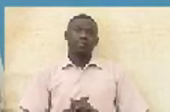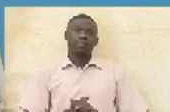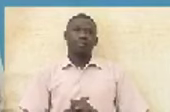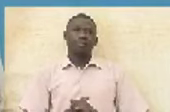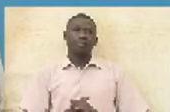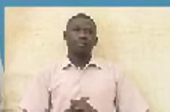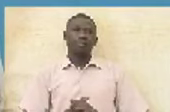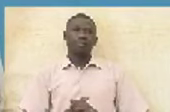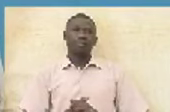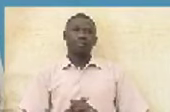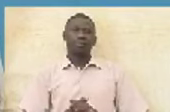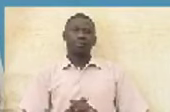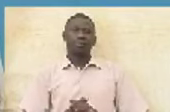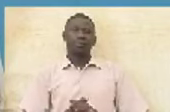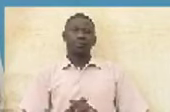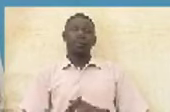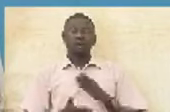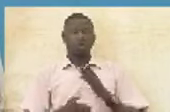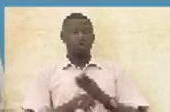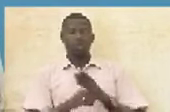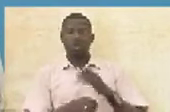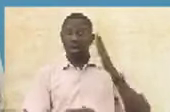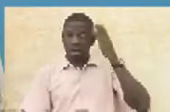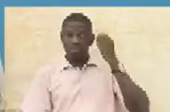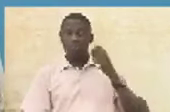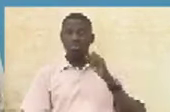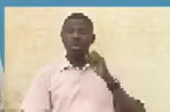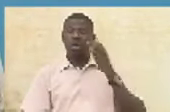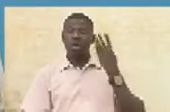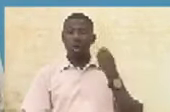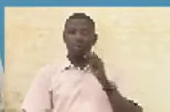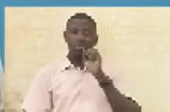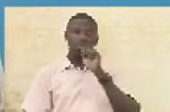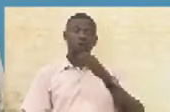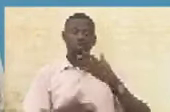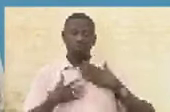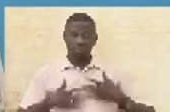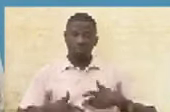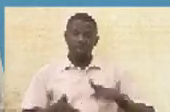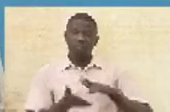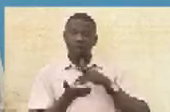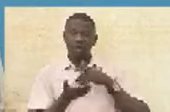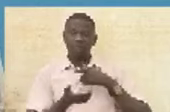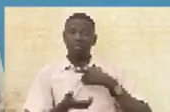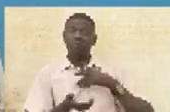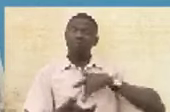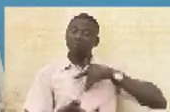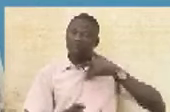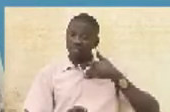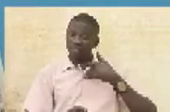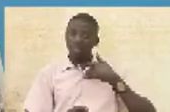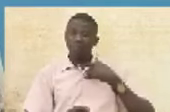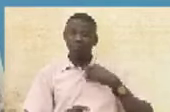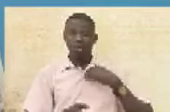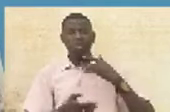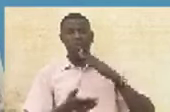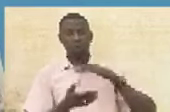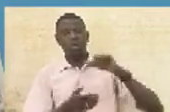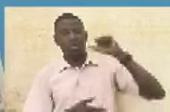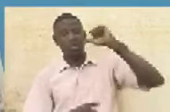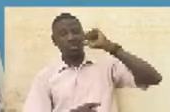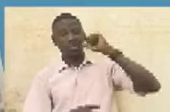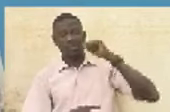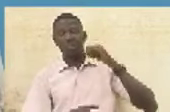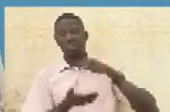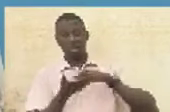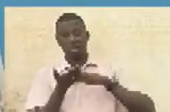already. You know how your body felt when you took this medicine? Same thing yalon ni boro nyin kabriyata fulo kay balo